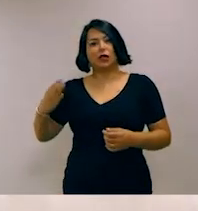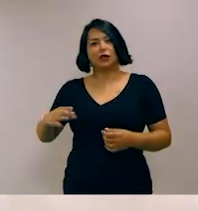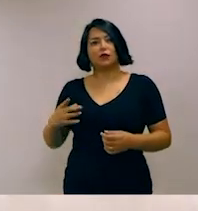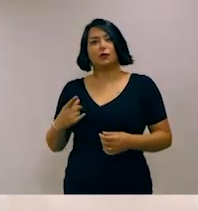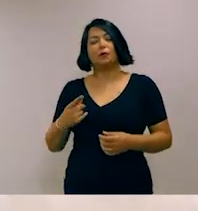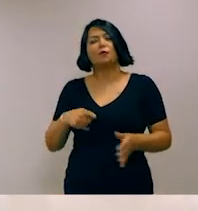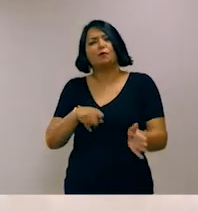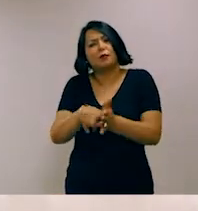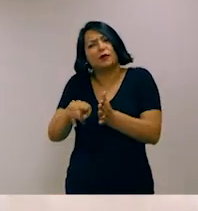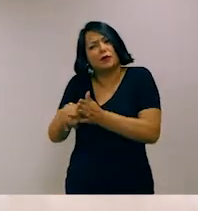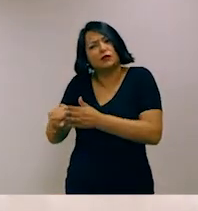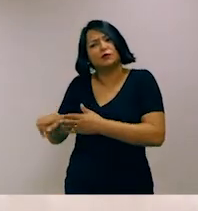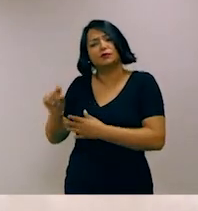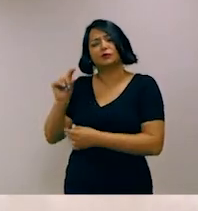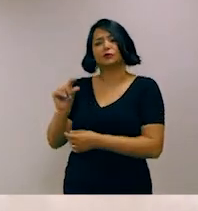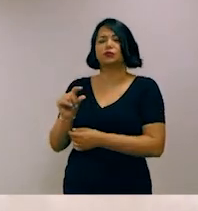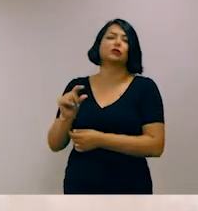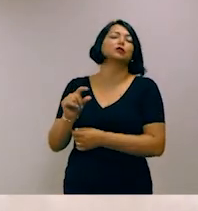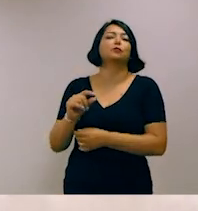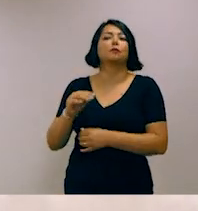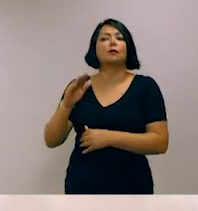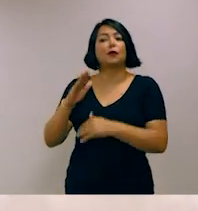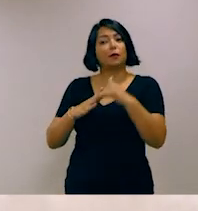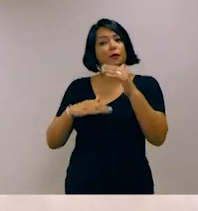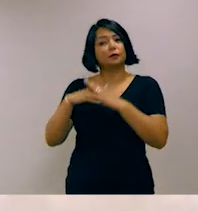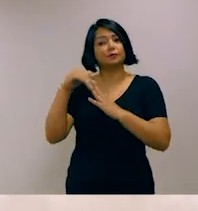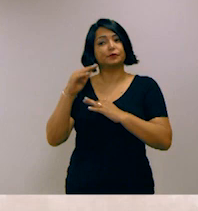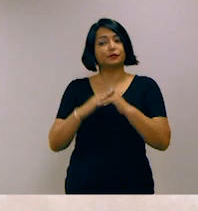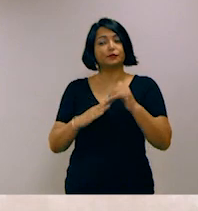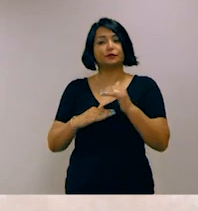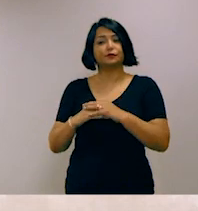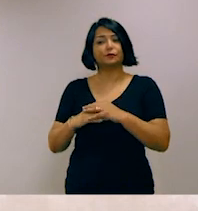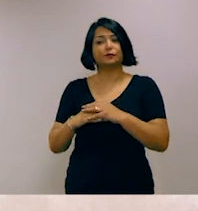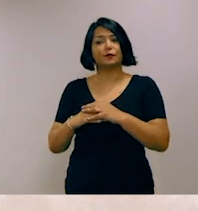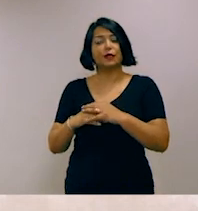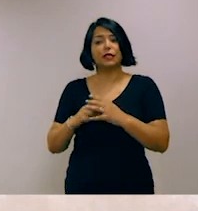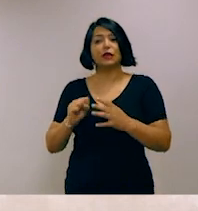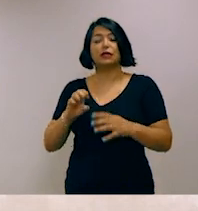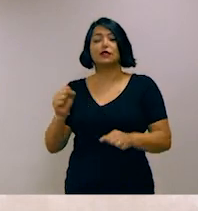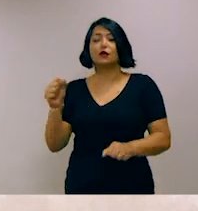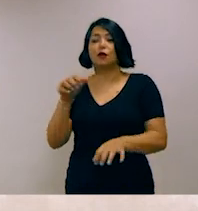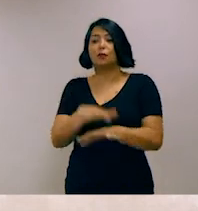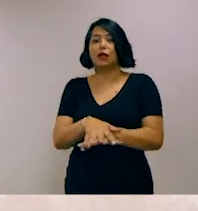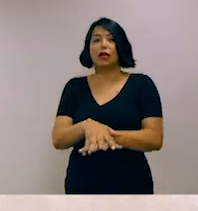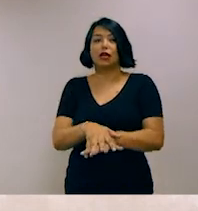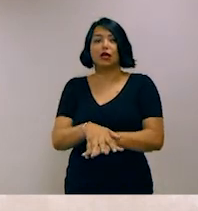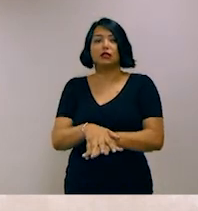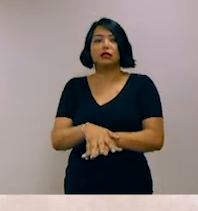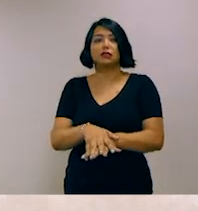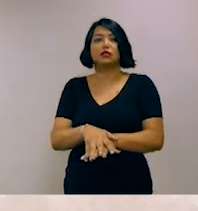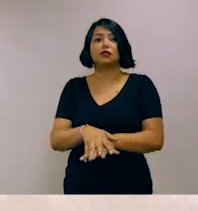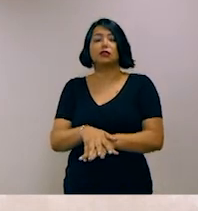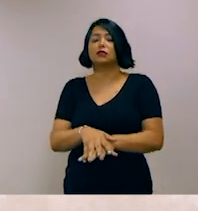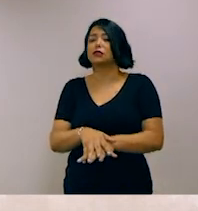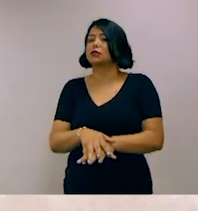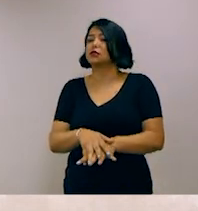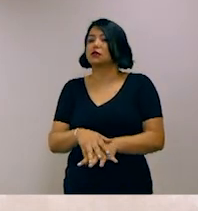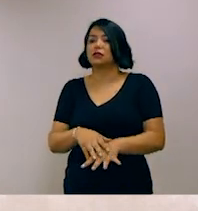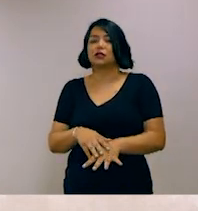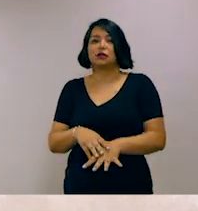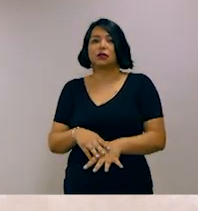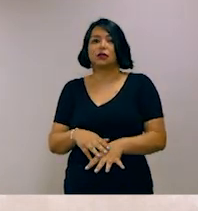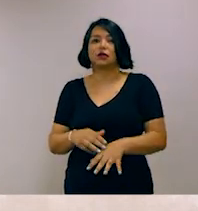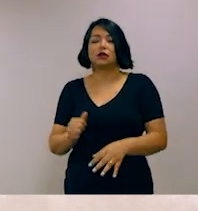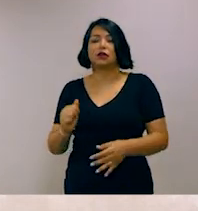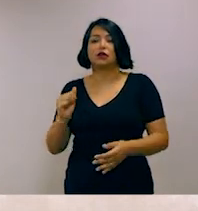product. Carrying out some research, and in practice, I discovered that if I use the direct